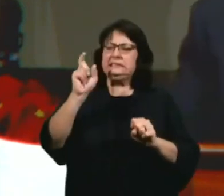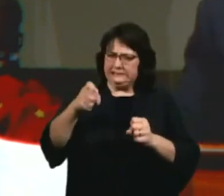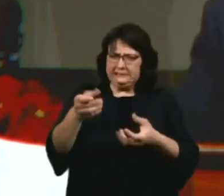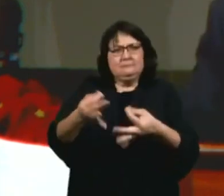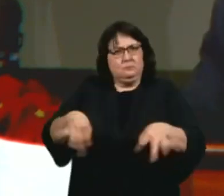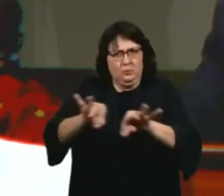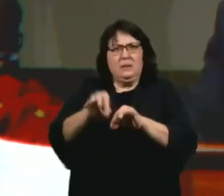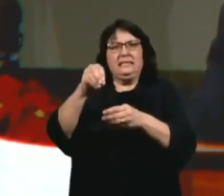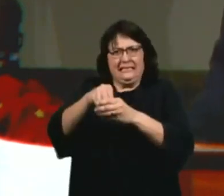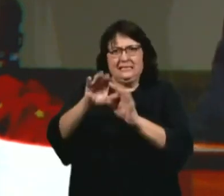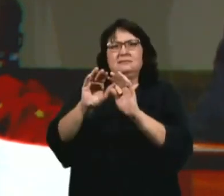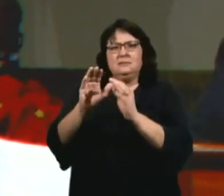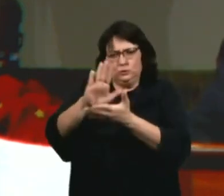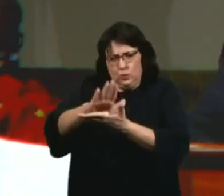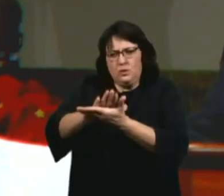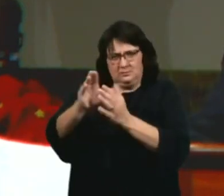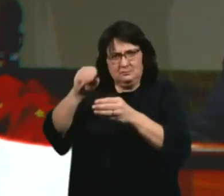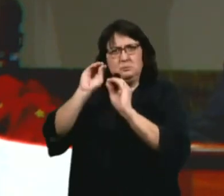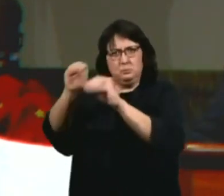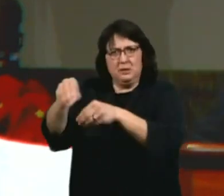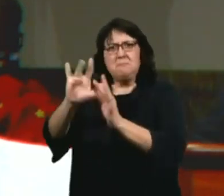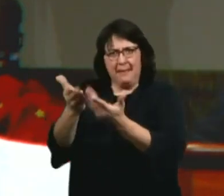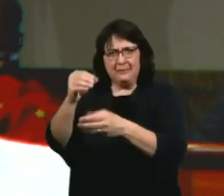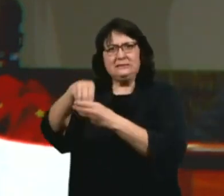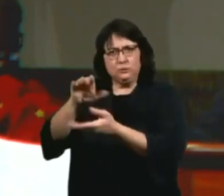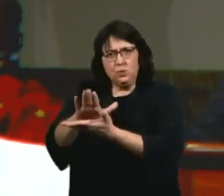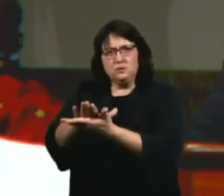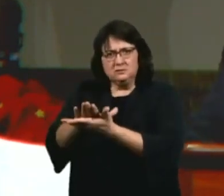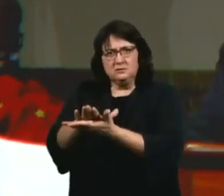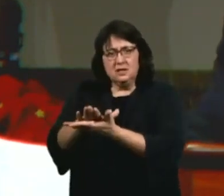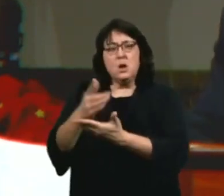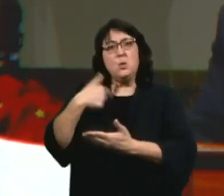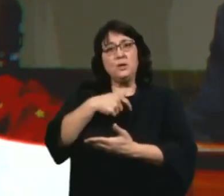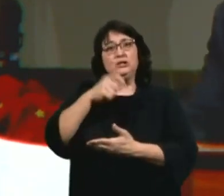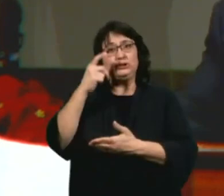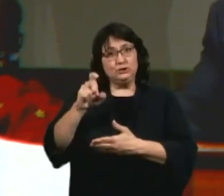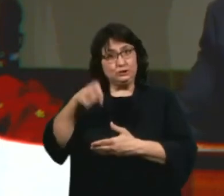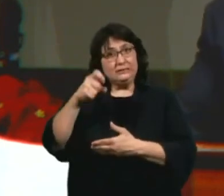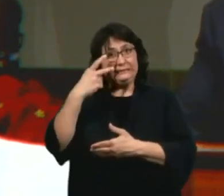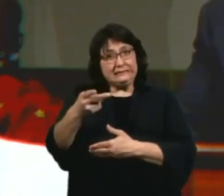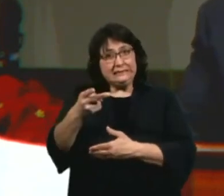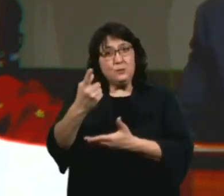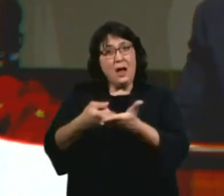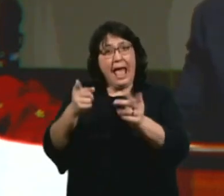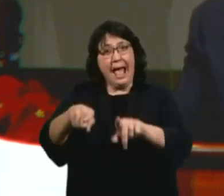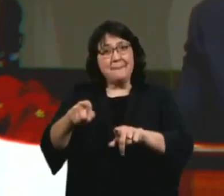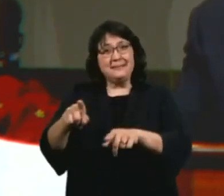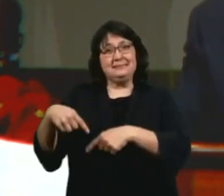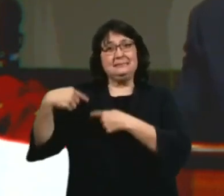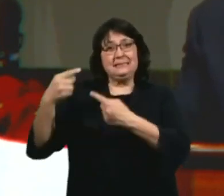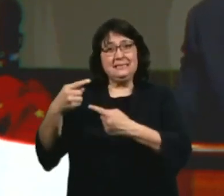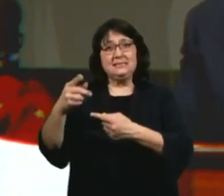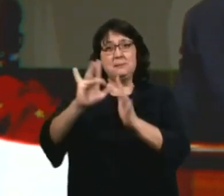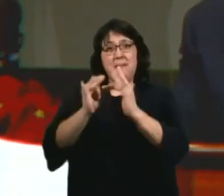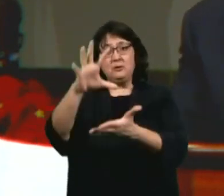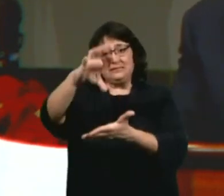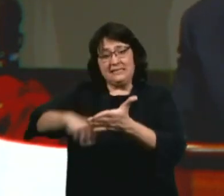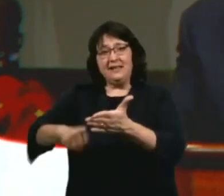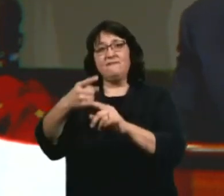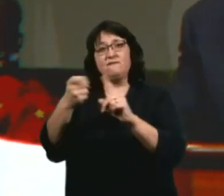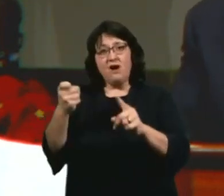schools. Amen. Looks to me like if we would just look at what's happened since we've taken the Bible out of the